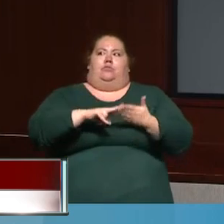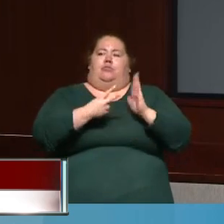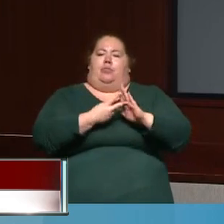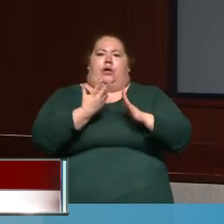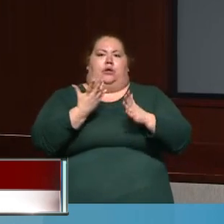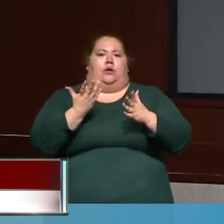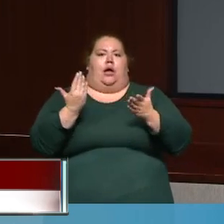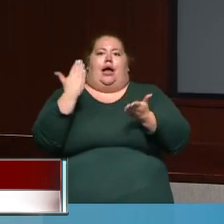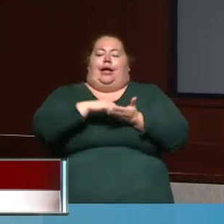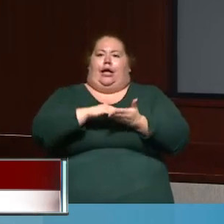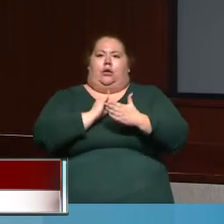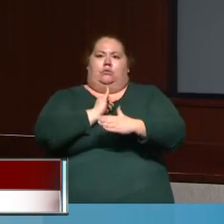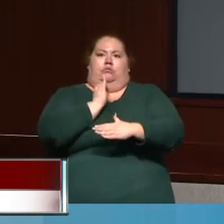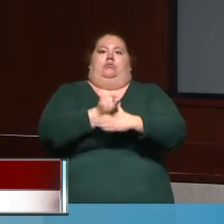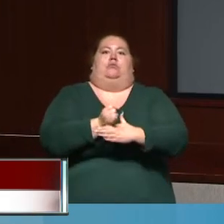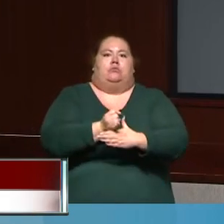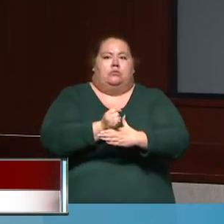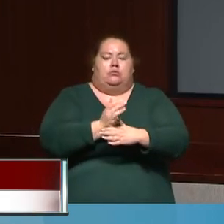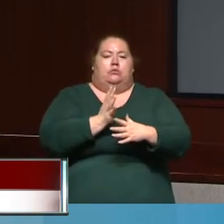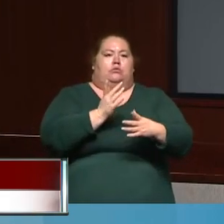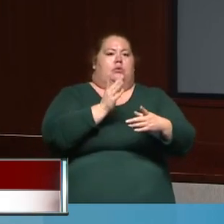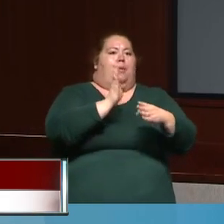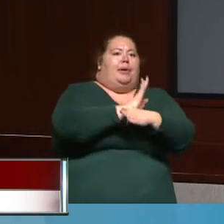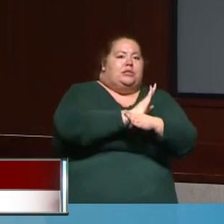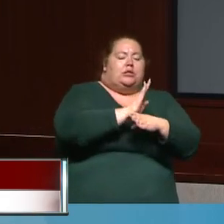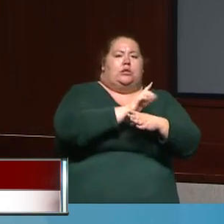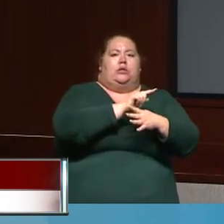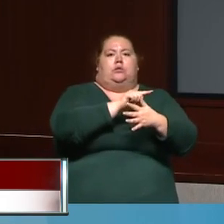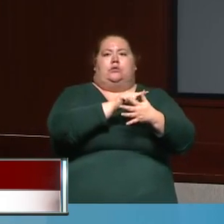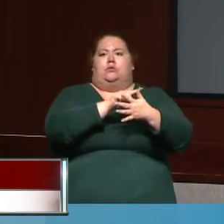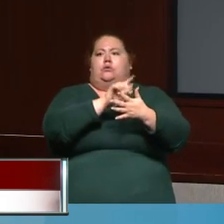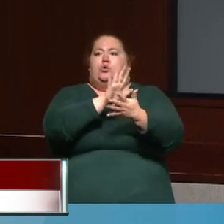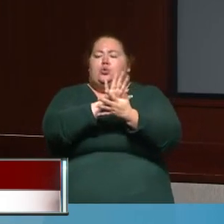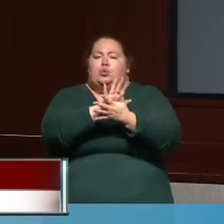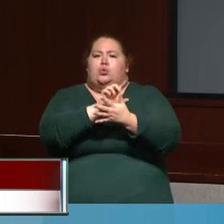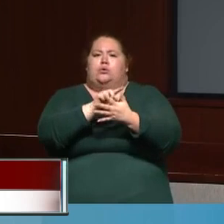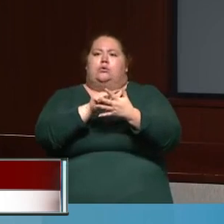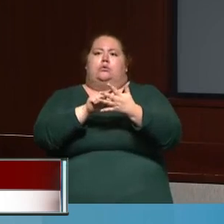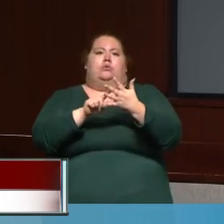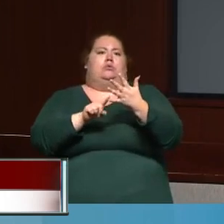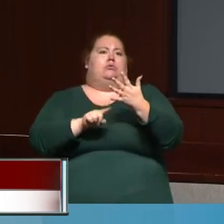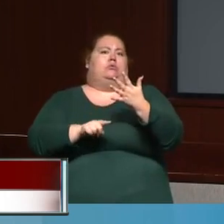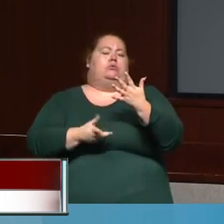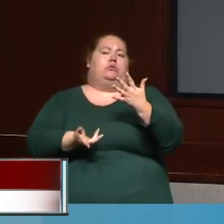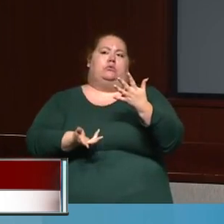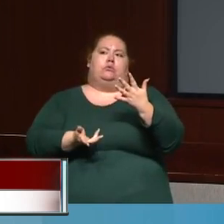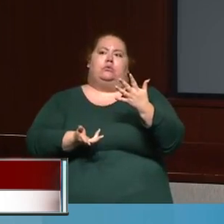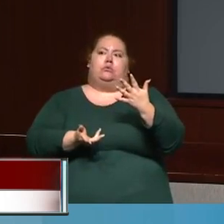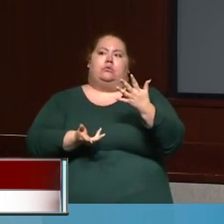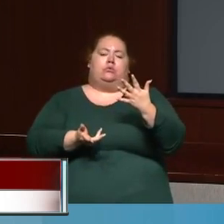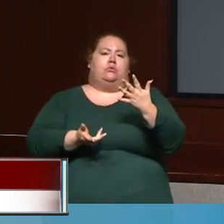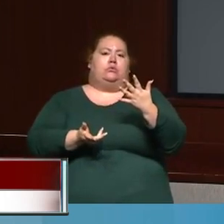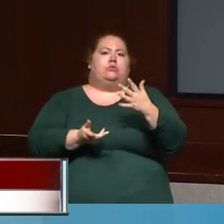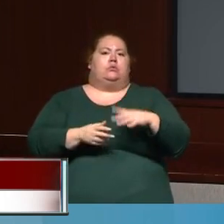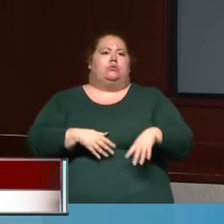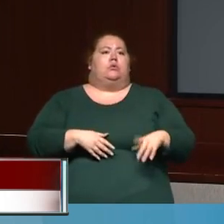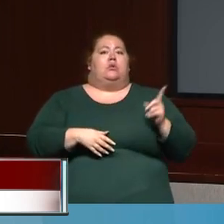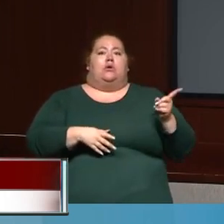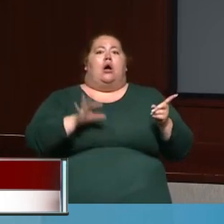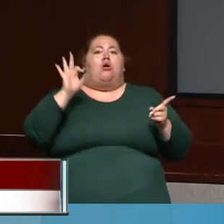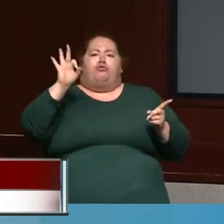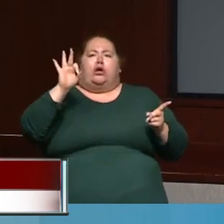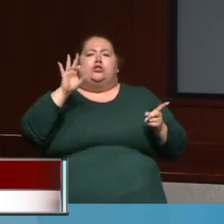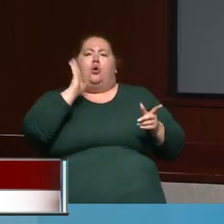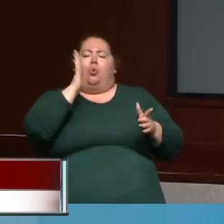community and potentially our schools. I think Fresno is going to deal with that,